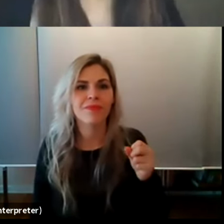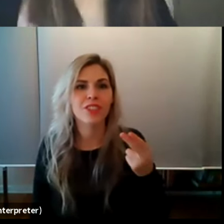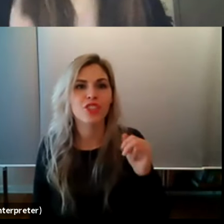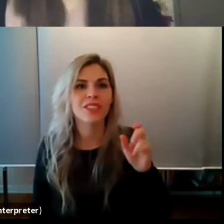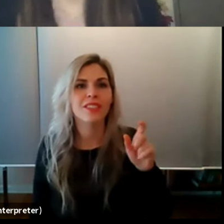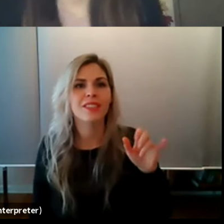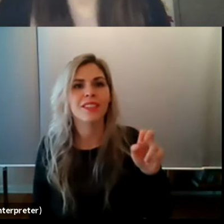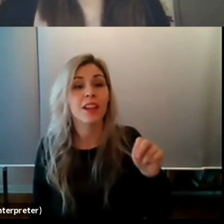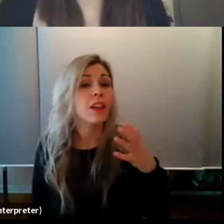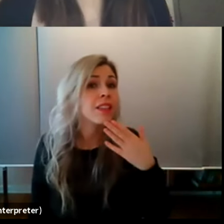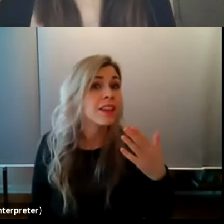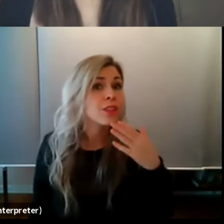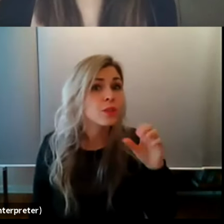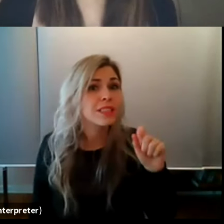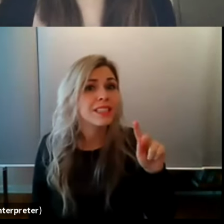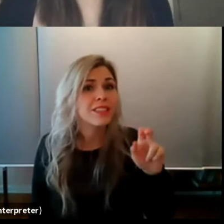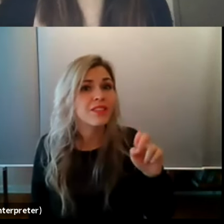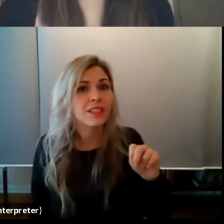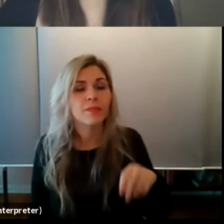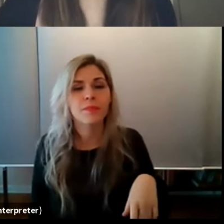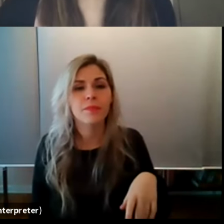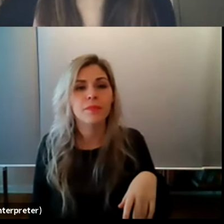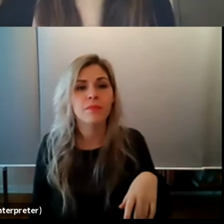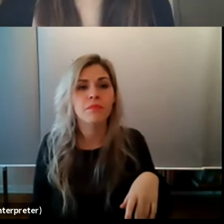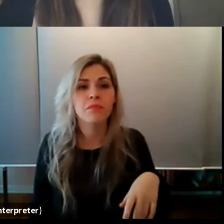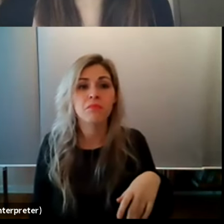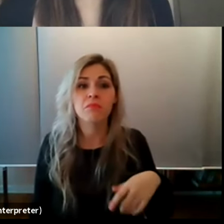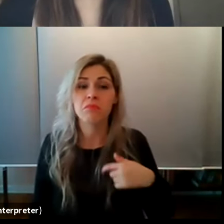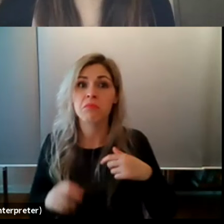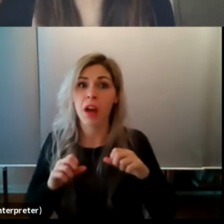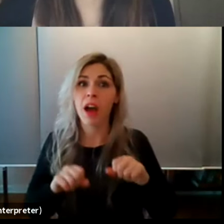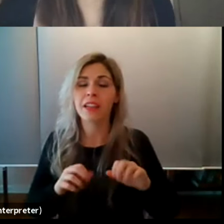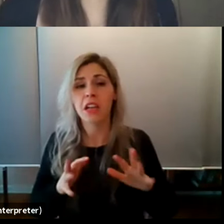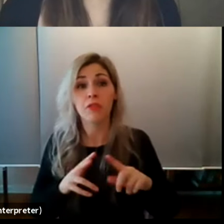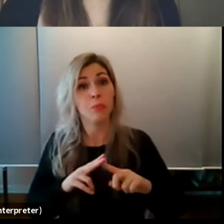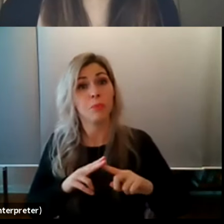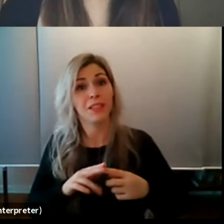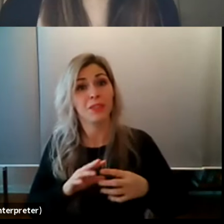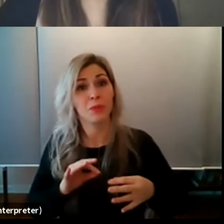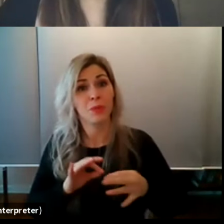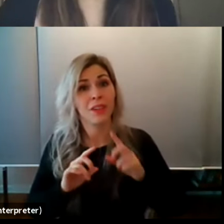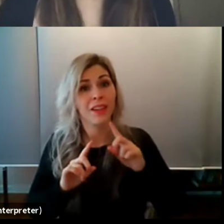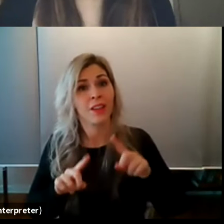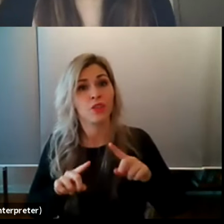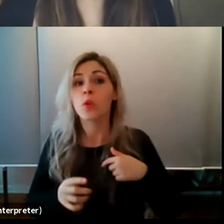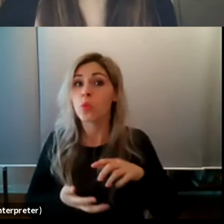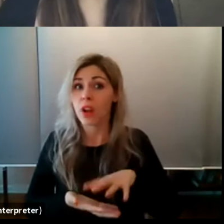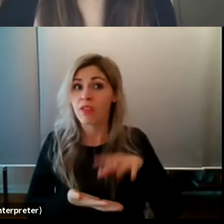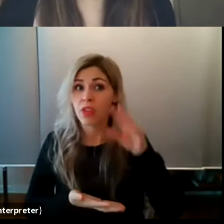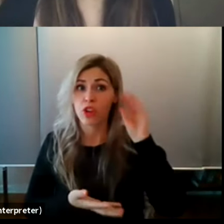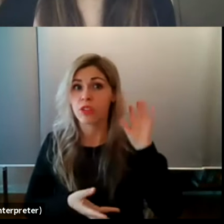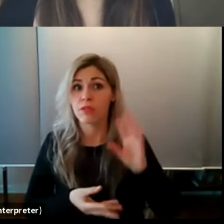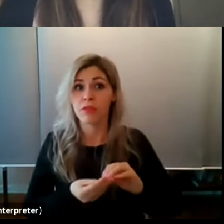Thank you, Stephen. I can begin answering this question. I think what I have learned from my